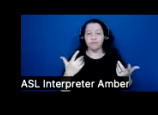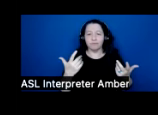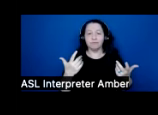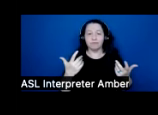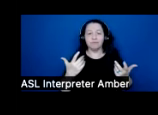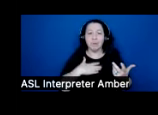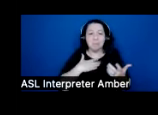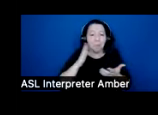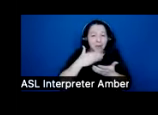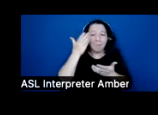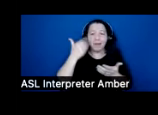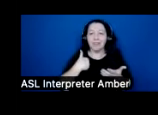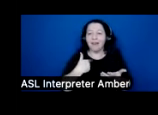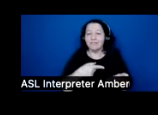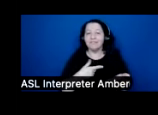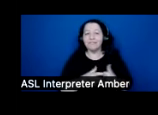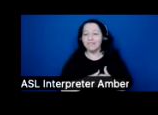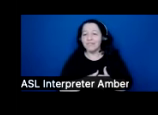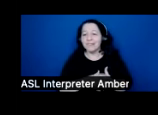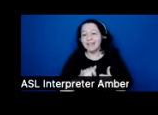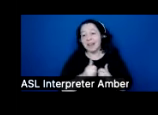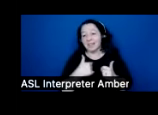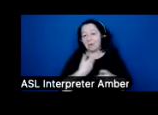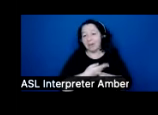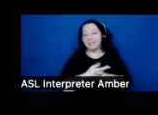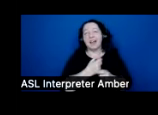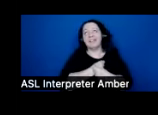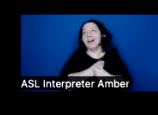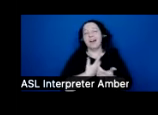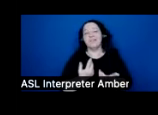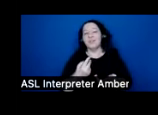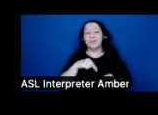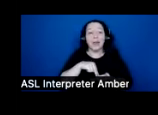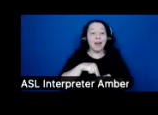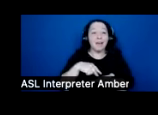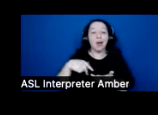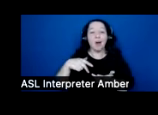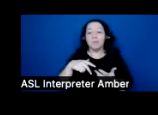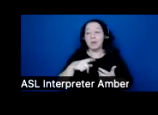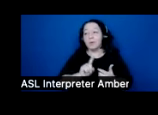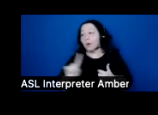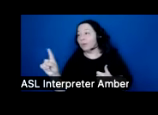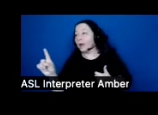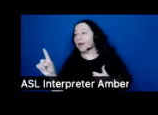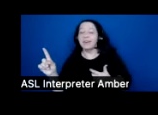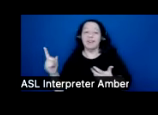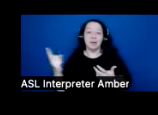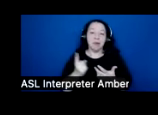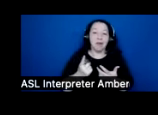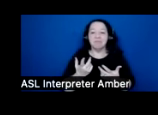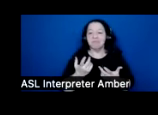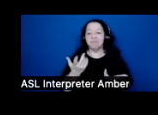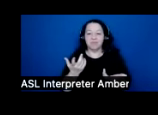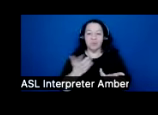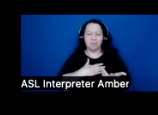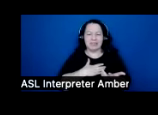my smudge, and so that's kind of how I love to like get up and just walk away for a second if I need to. So